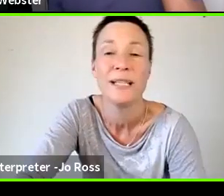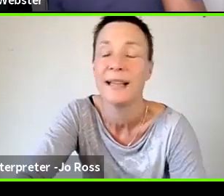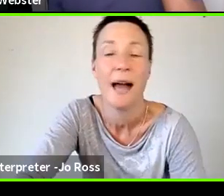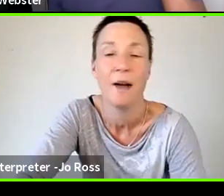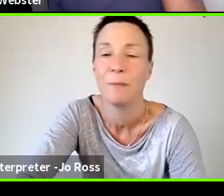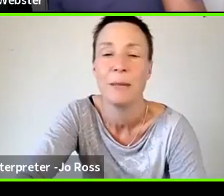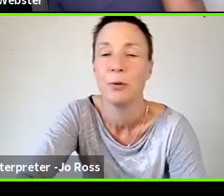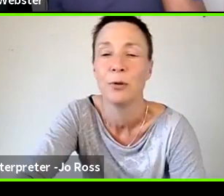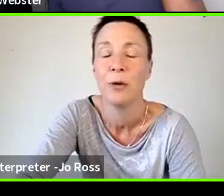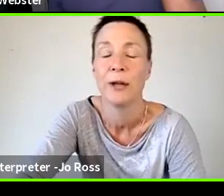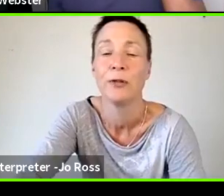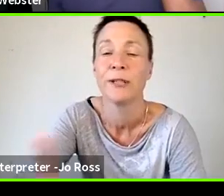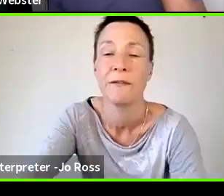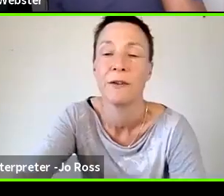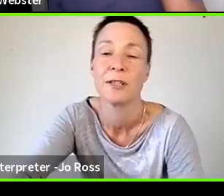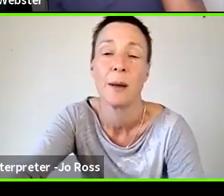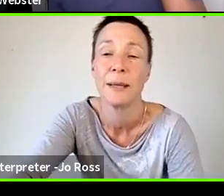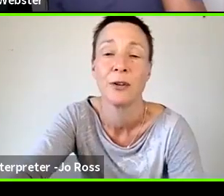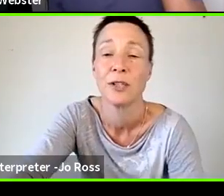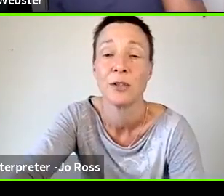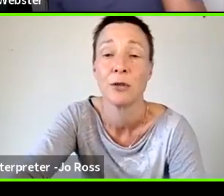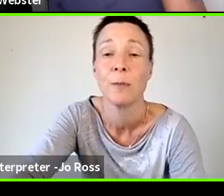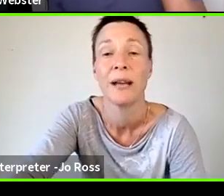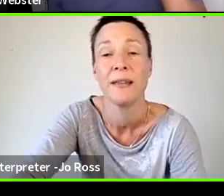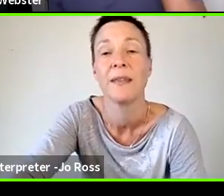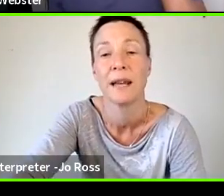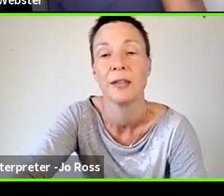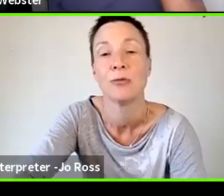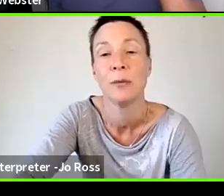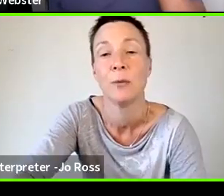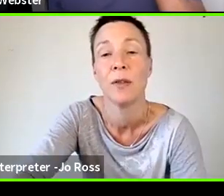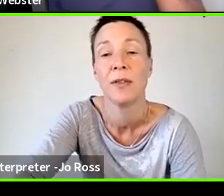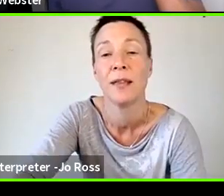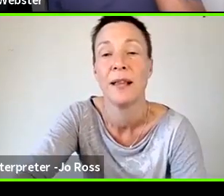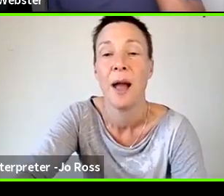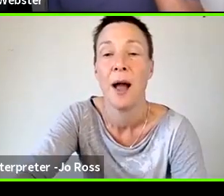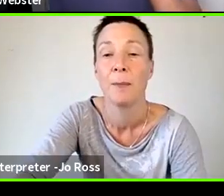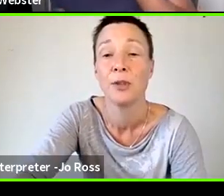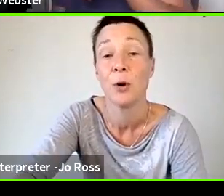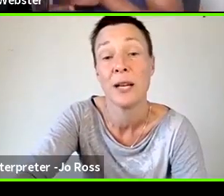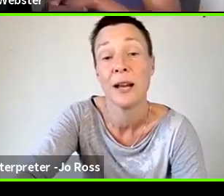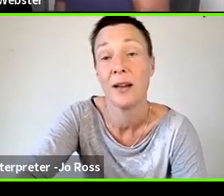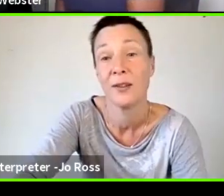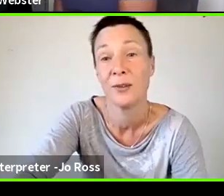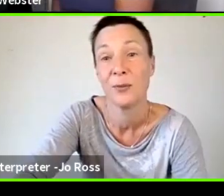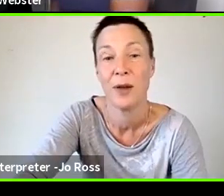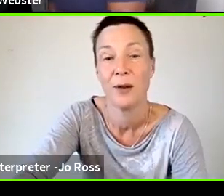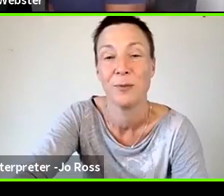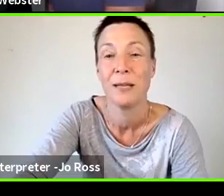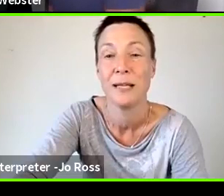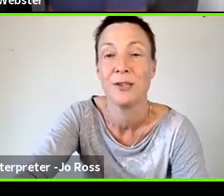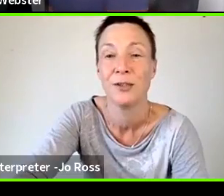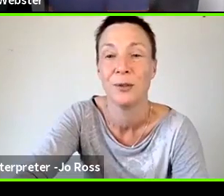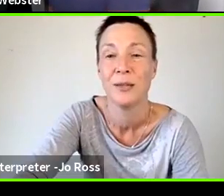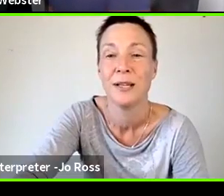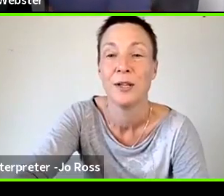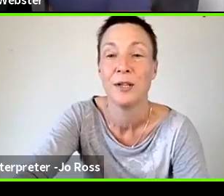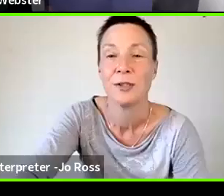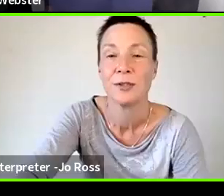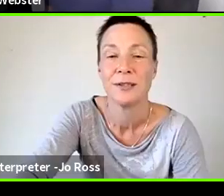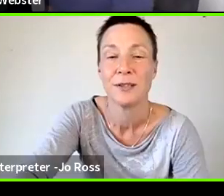before we didn't have people who had neurodiverse coming onto this group, and I think that's really worth joining us as well. So please